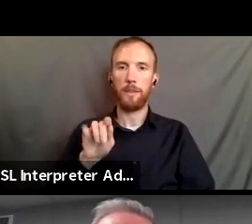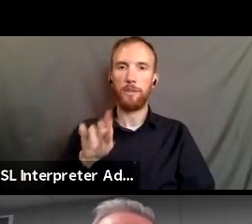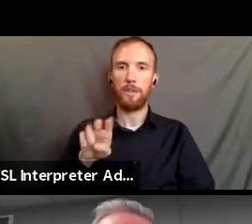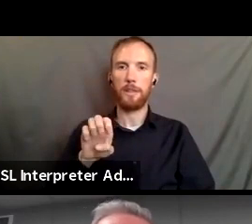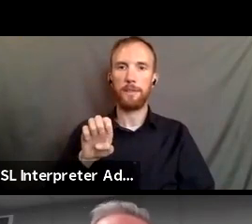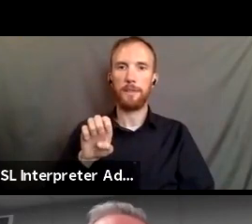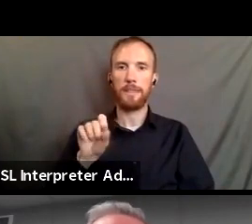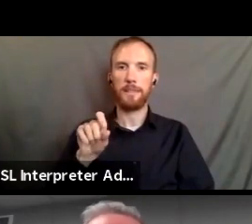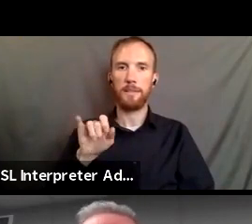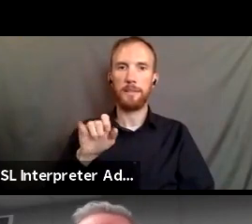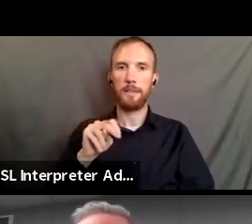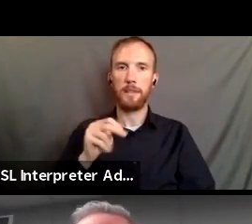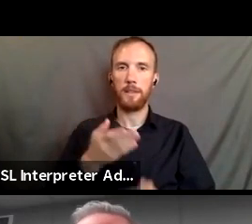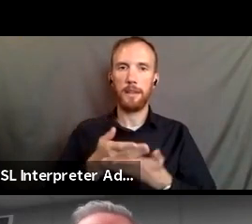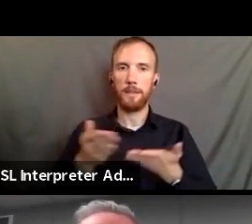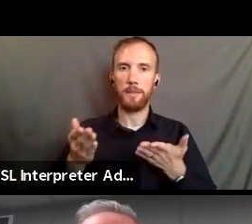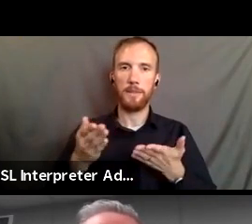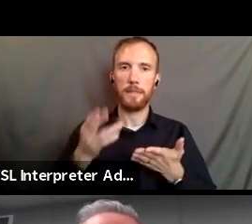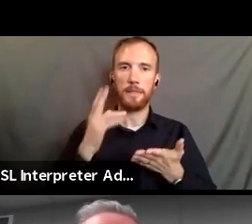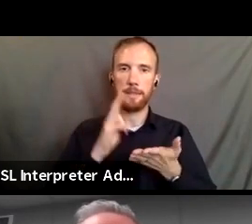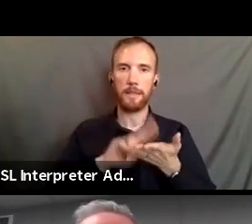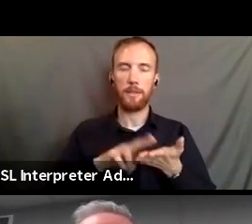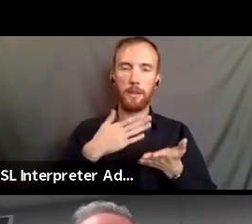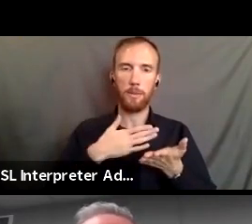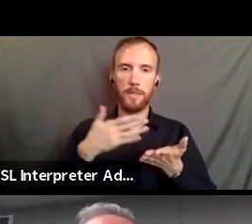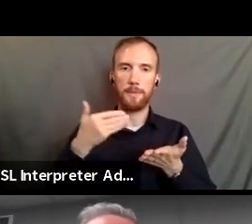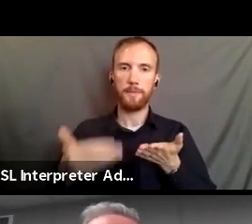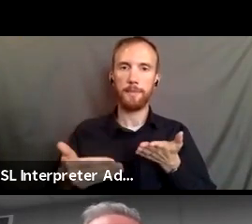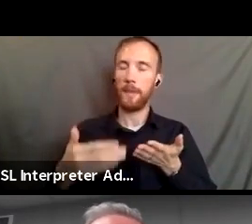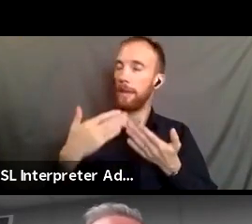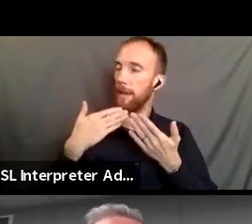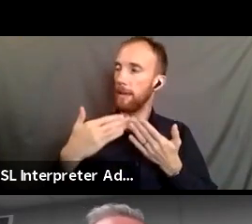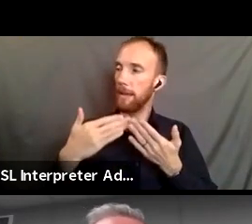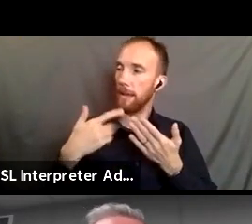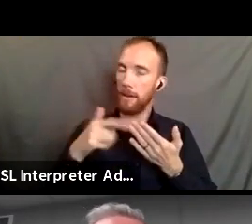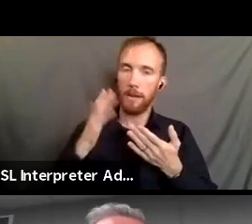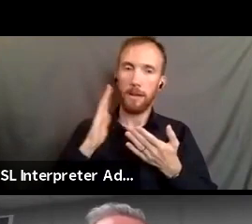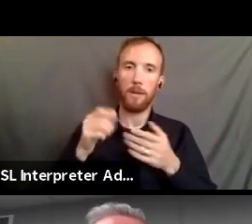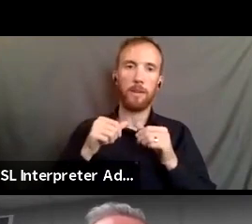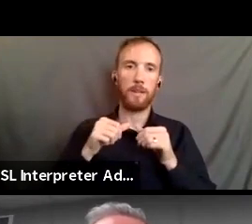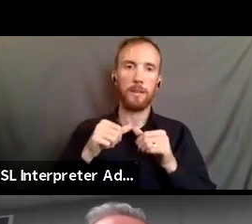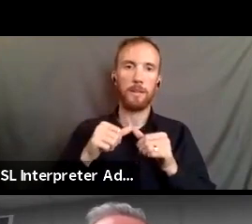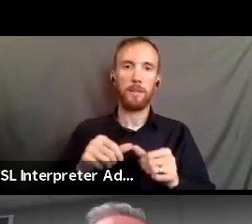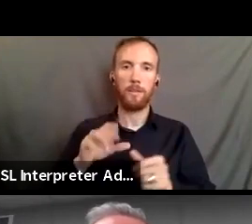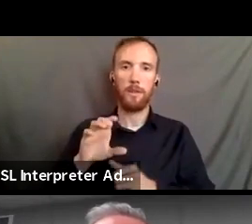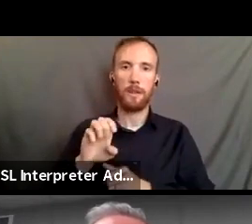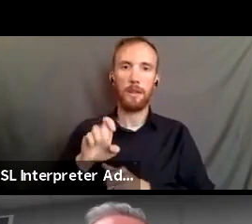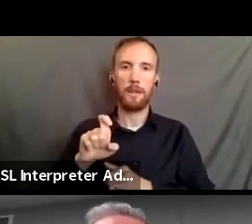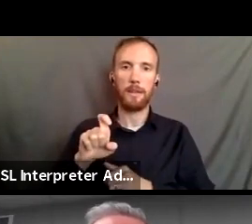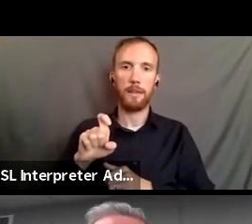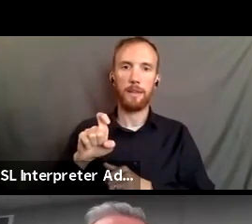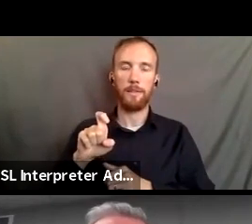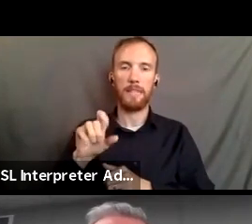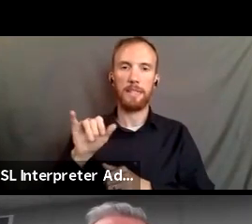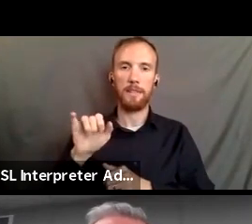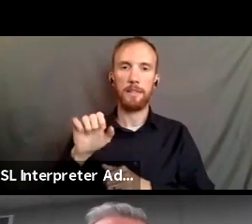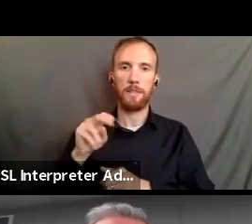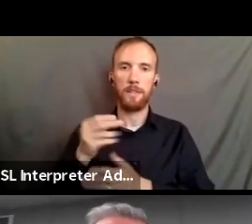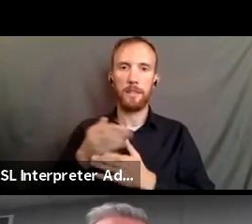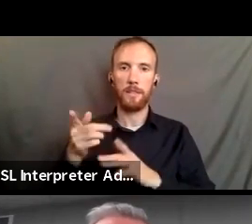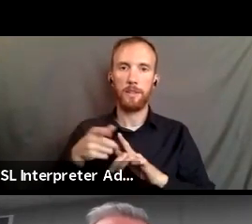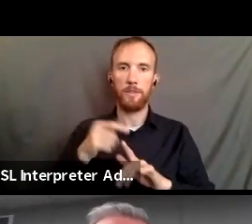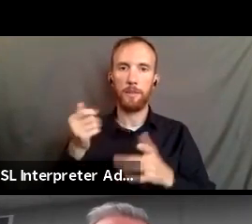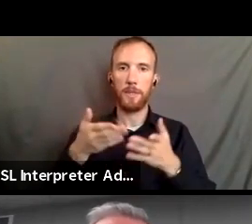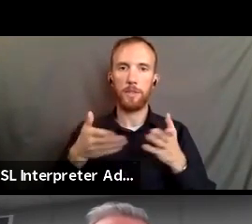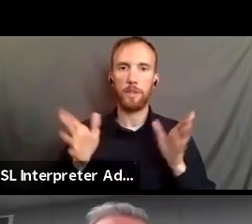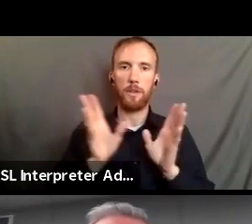madam secretary please proceed thank you mr president i will continue with executive session items from the general counsel these items